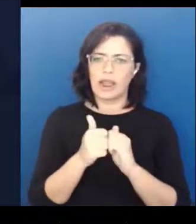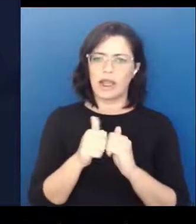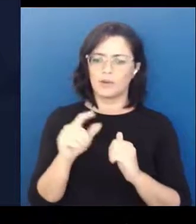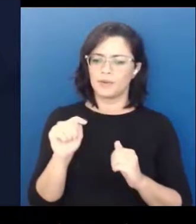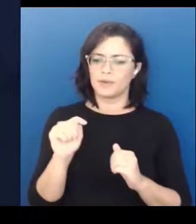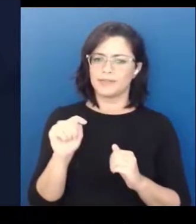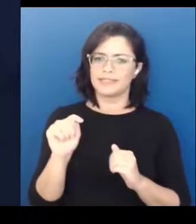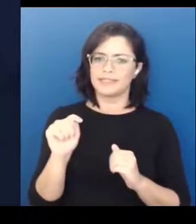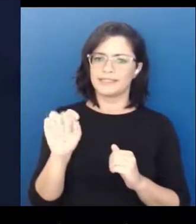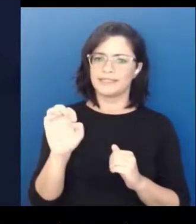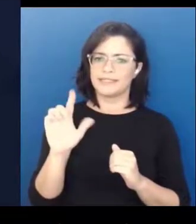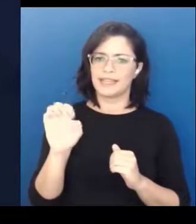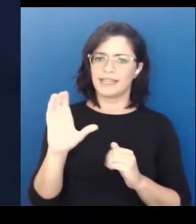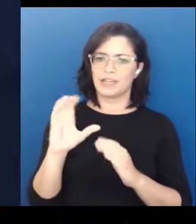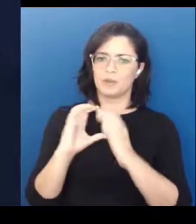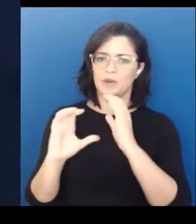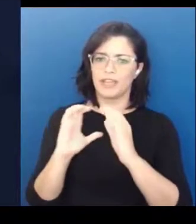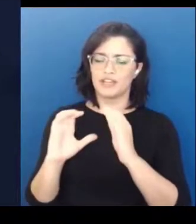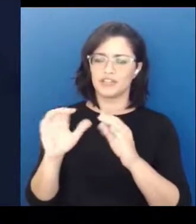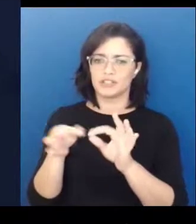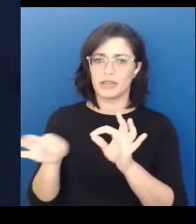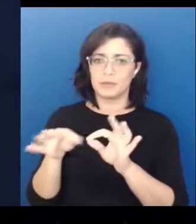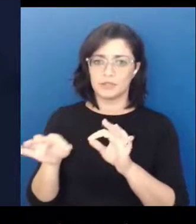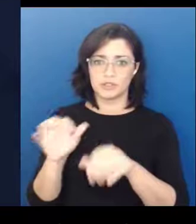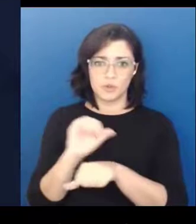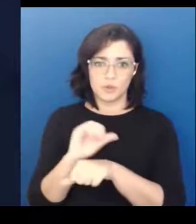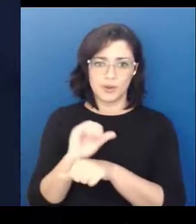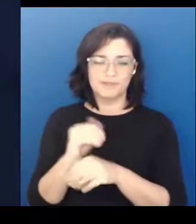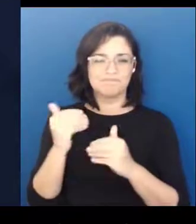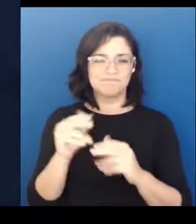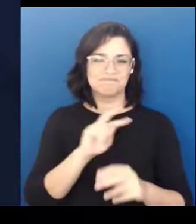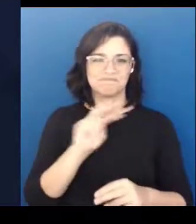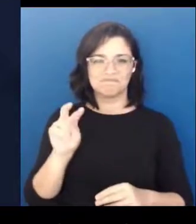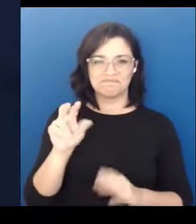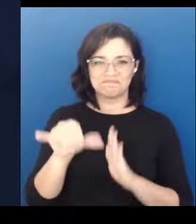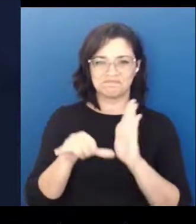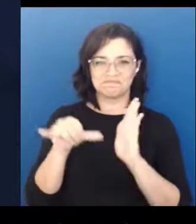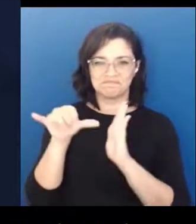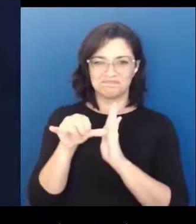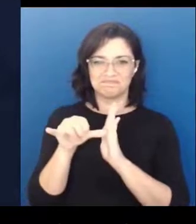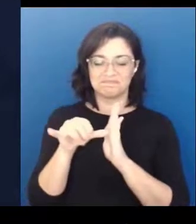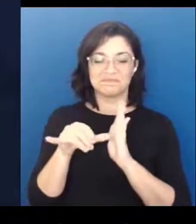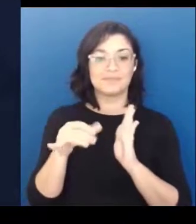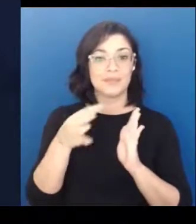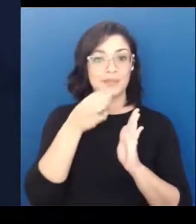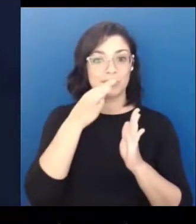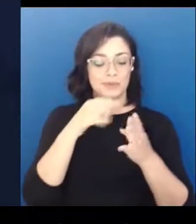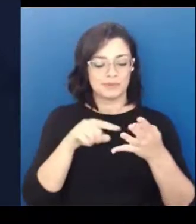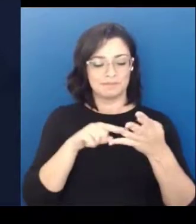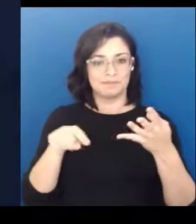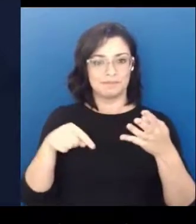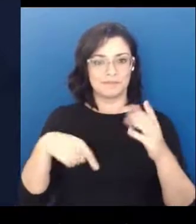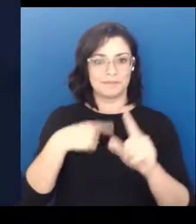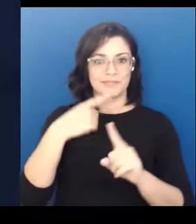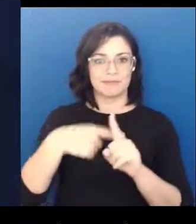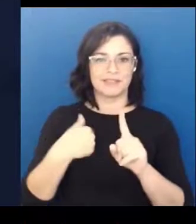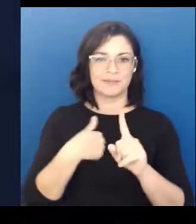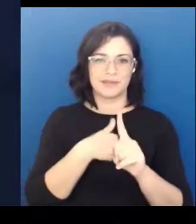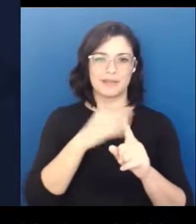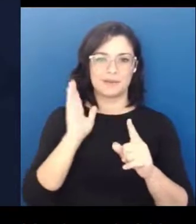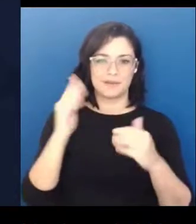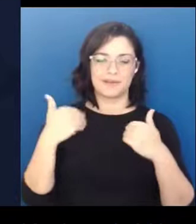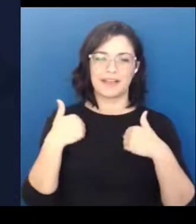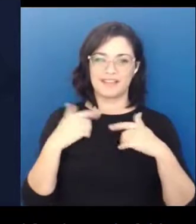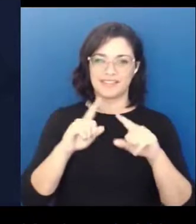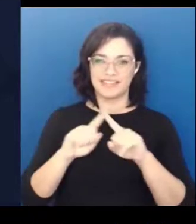We have another one planned for the end of this month on the different streaming platforms and how captions integrate into them, or don't